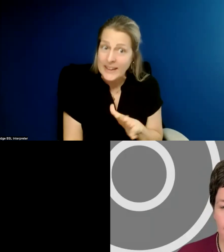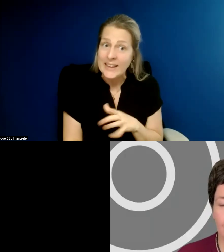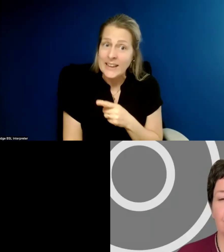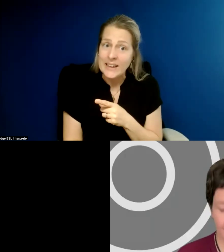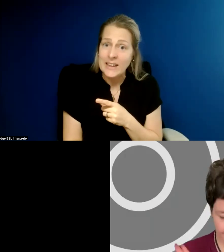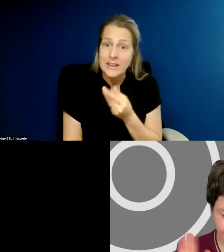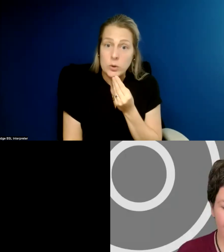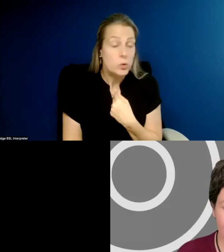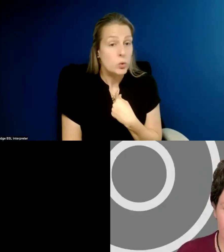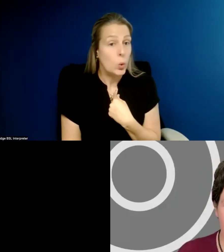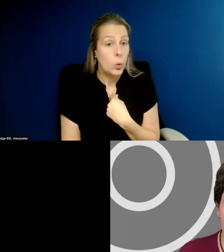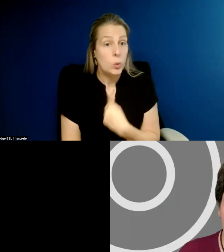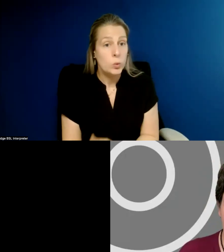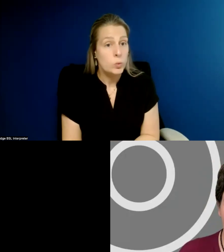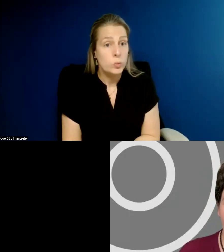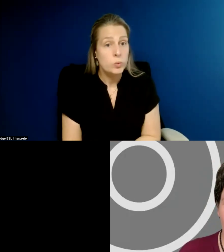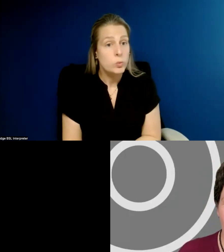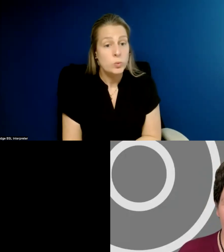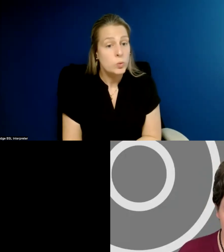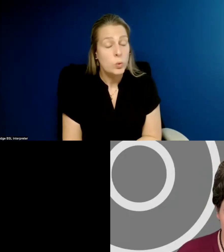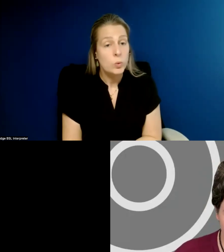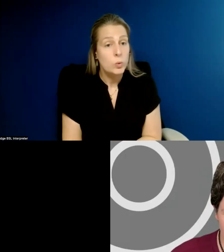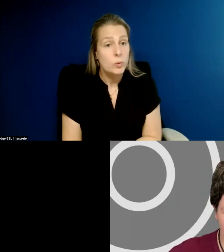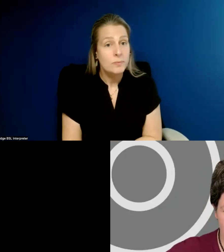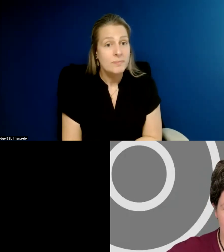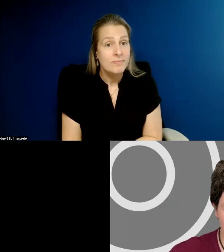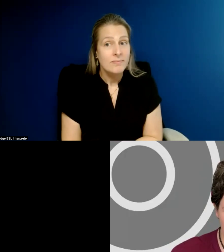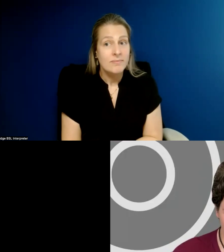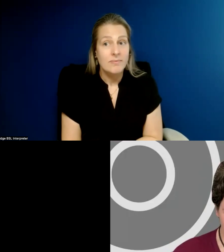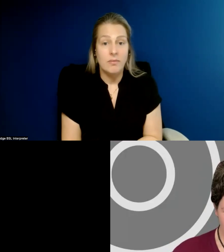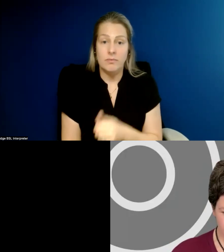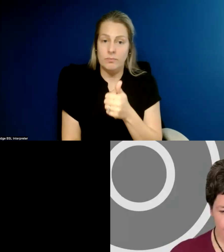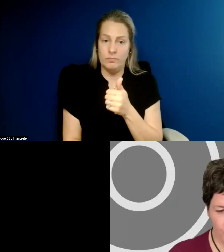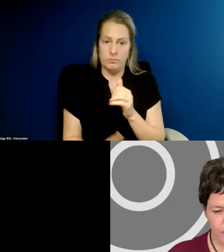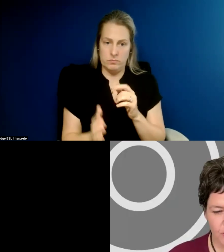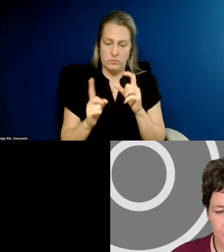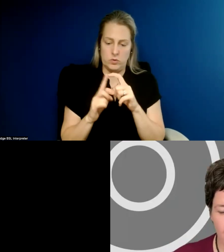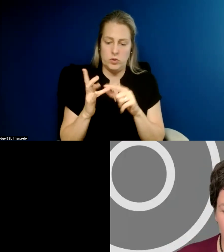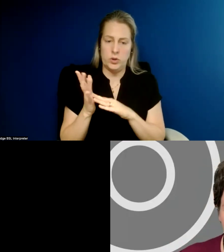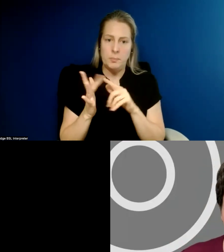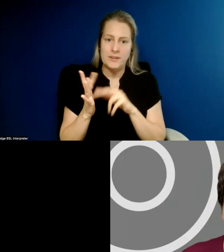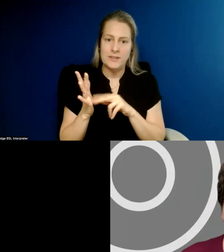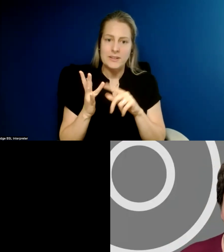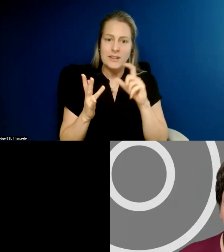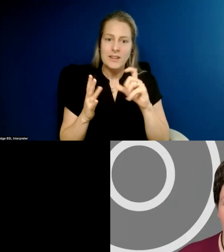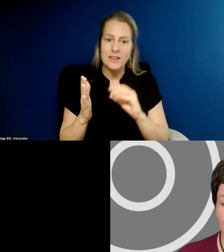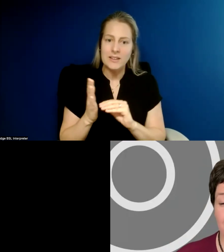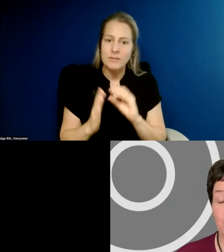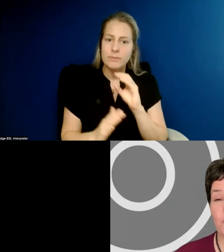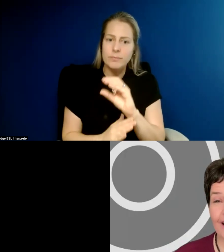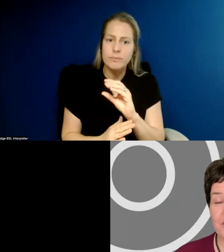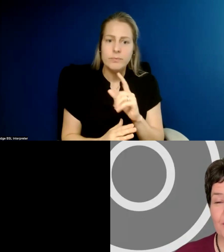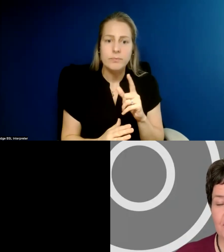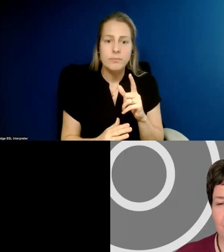you? No, no. Okay, there we go. Okay. There's a question. From Dominic? What does a more than human donut look like? Would it be any